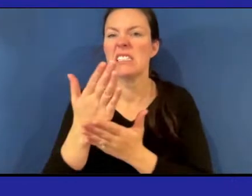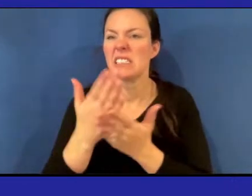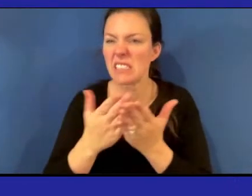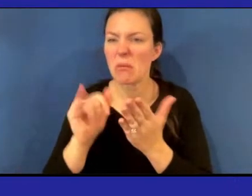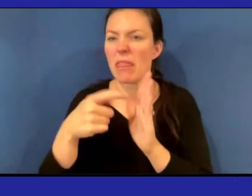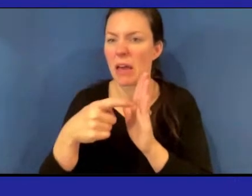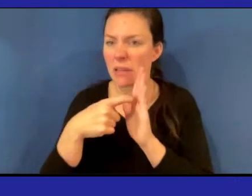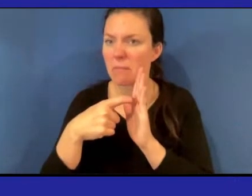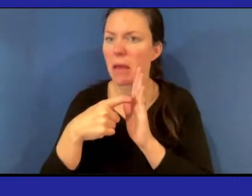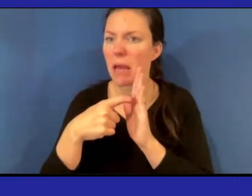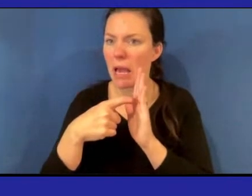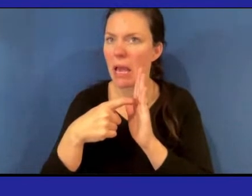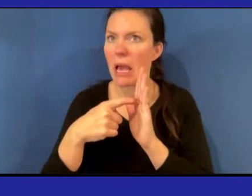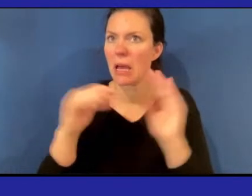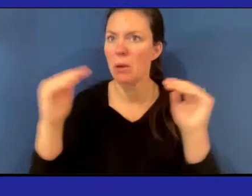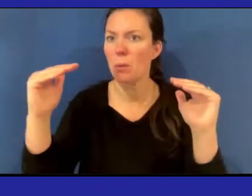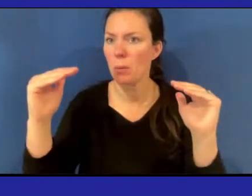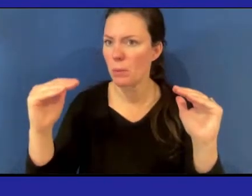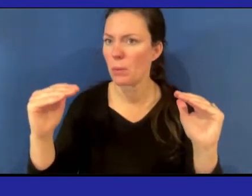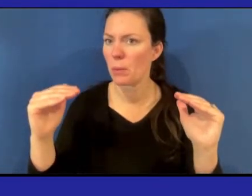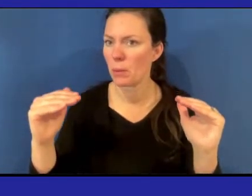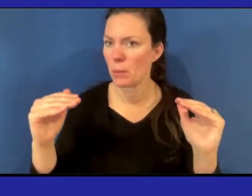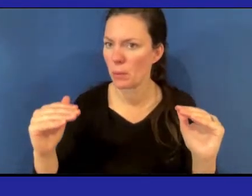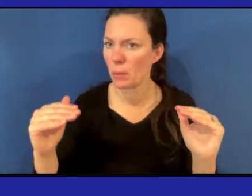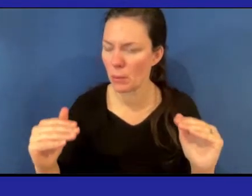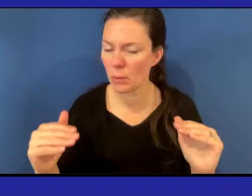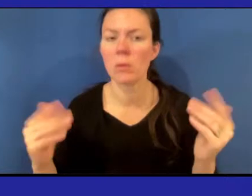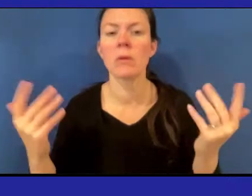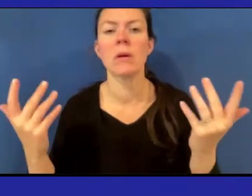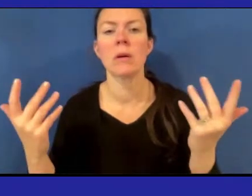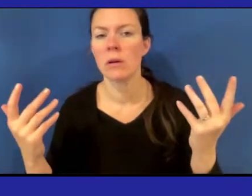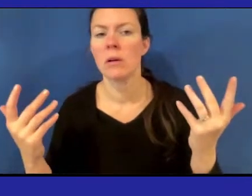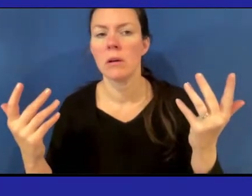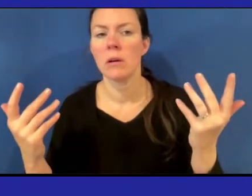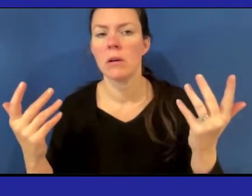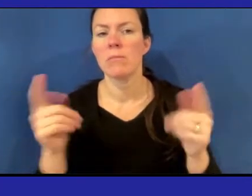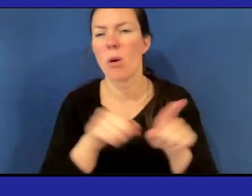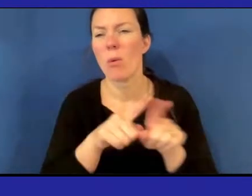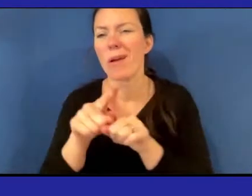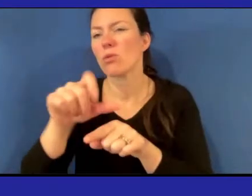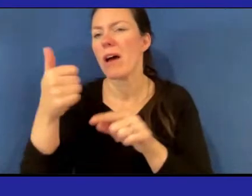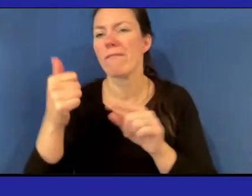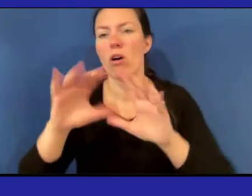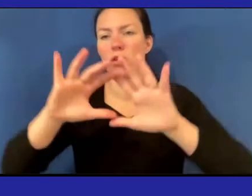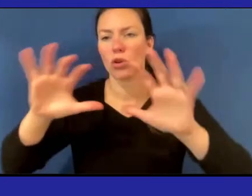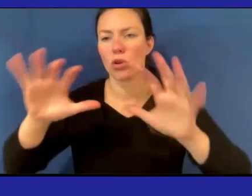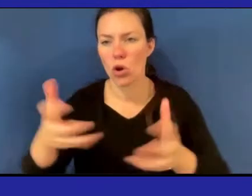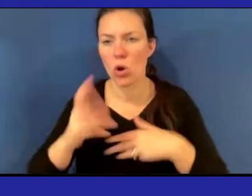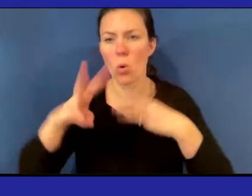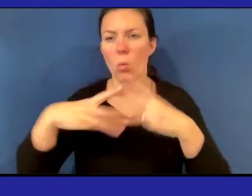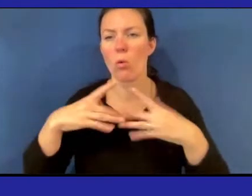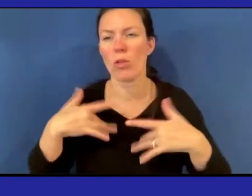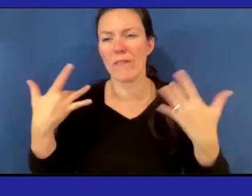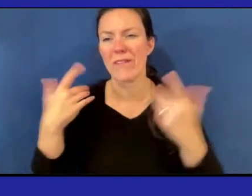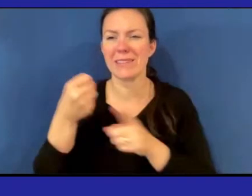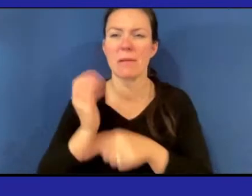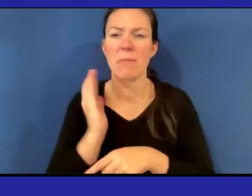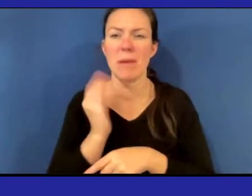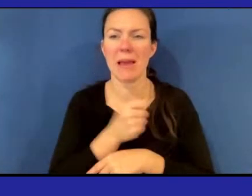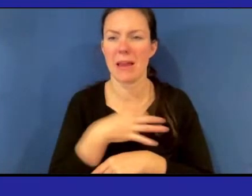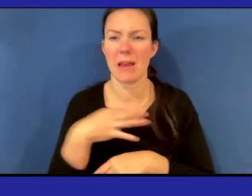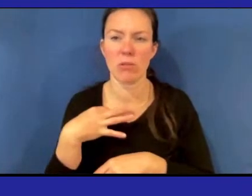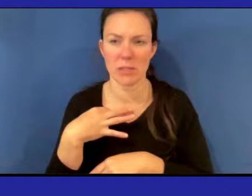it's, right, we have events all over the globe that are affecting our staff, and I know there was a lot of activity after the